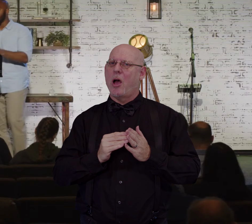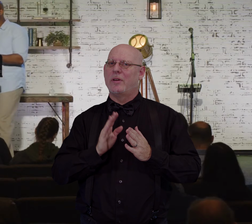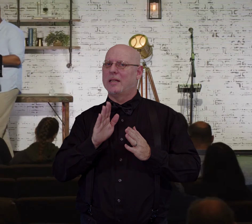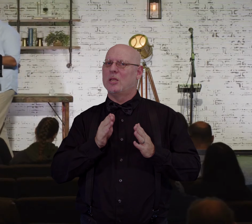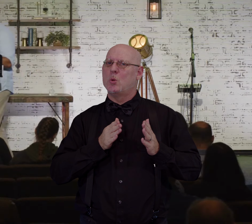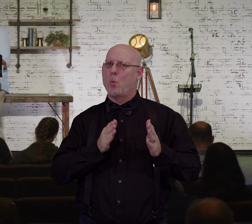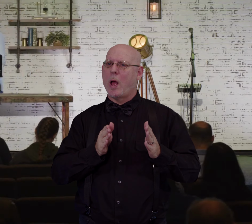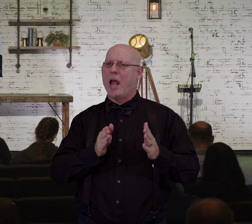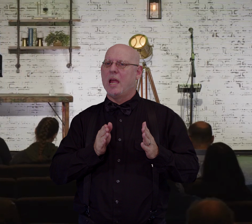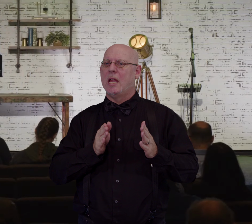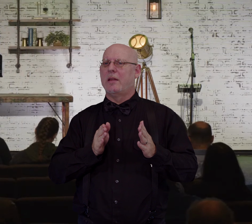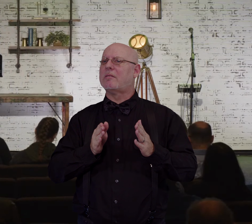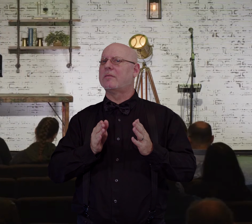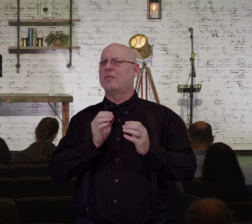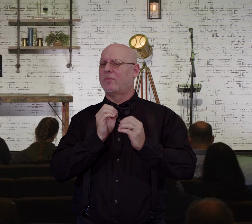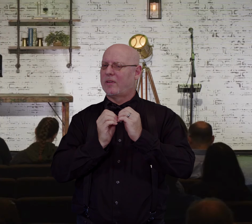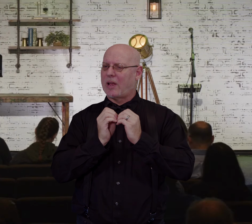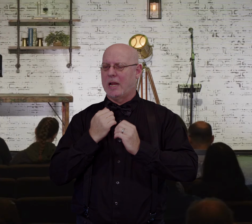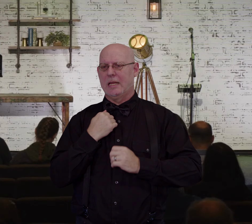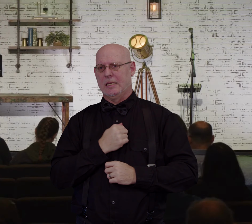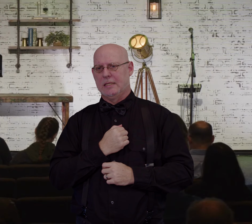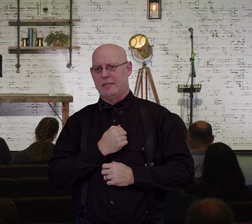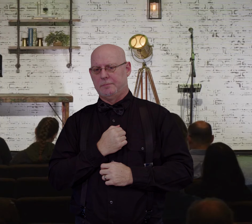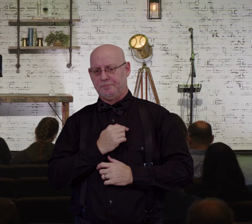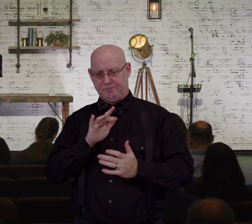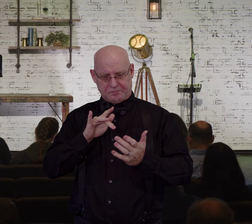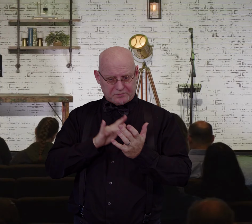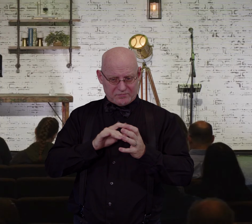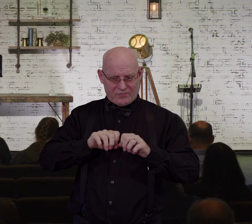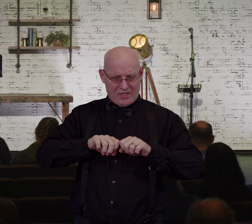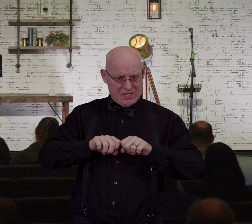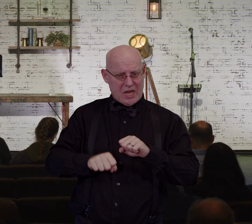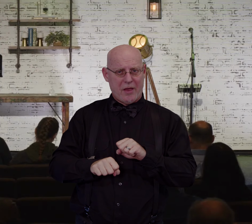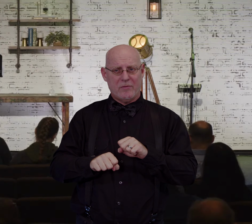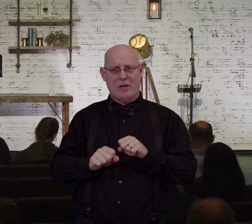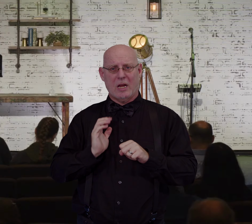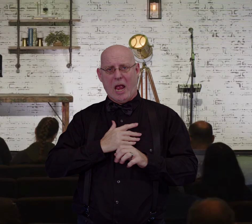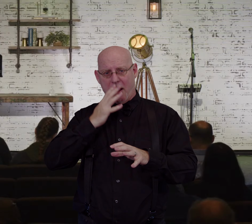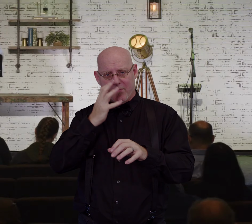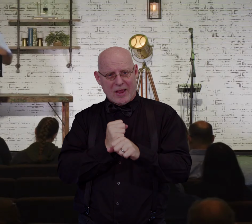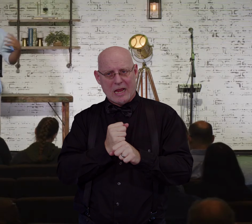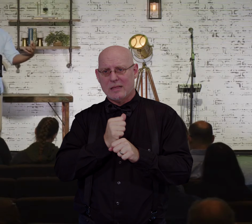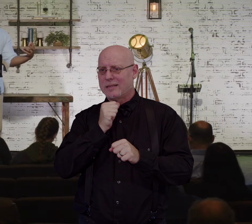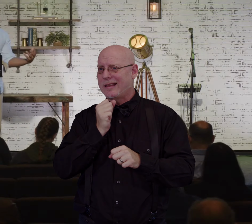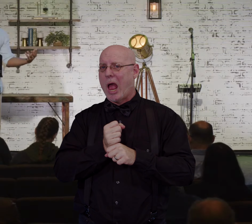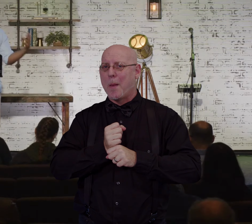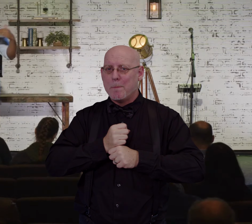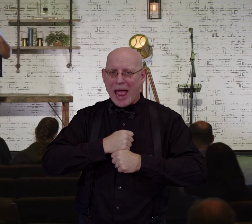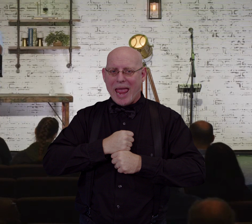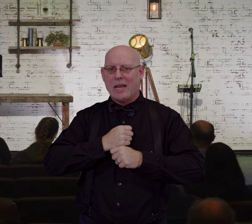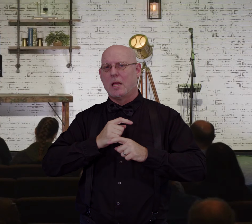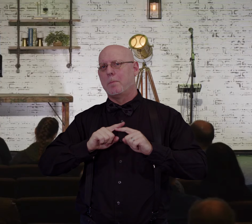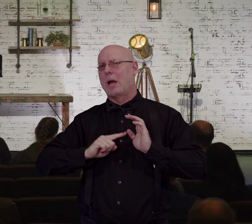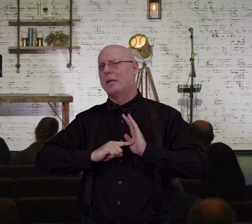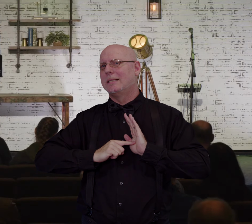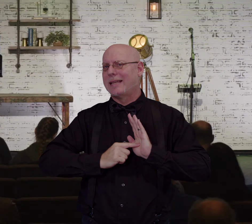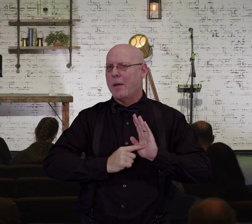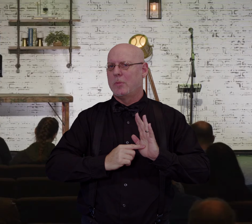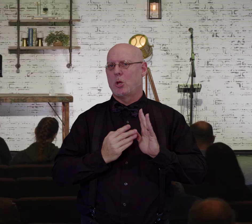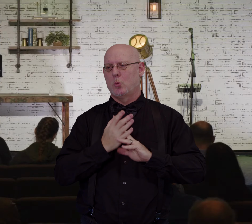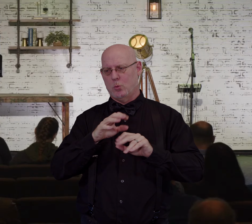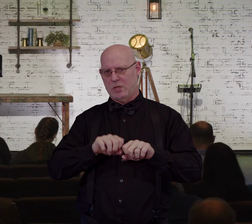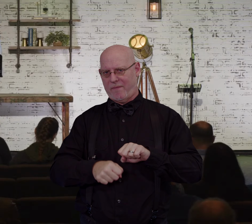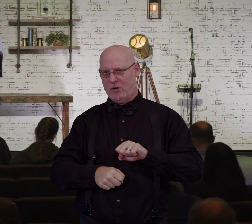his way of refining us. And in the midst of suffering, our faith is not made, but it's demonstrated